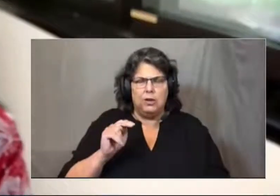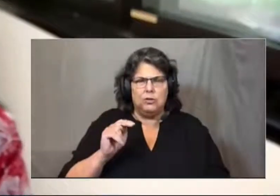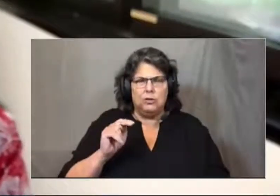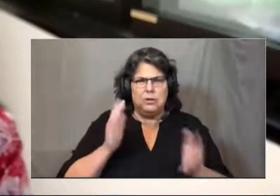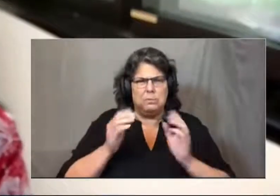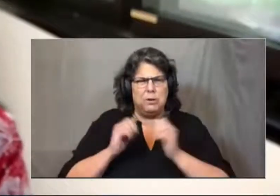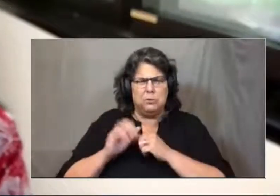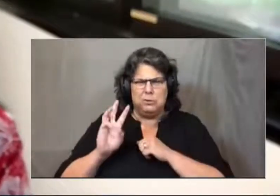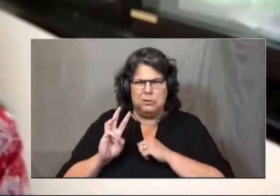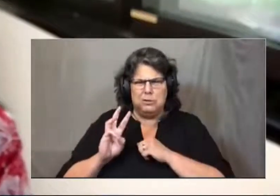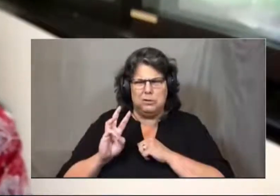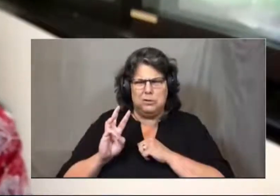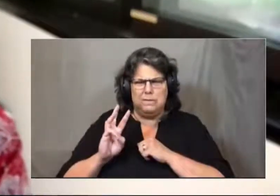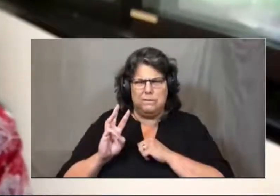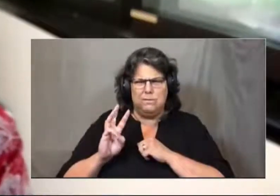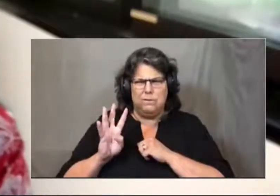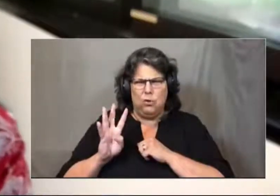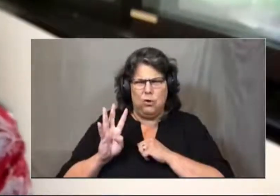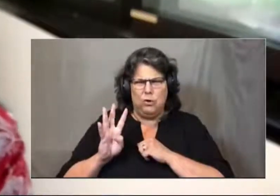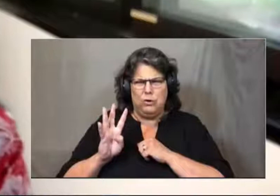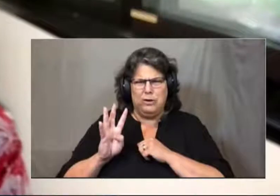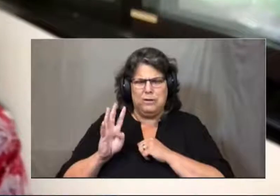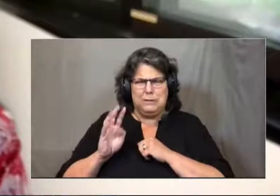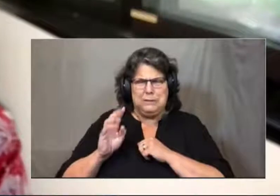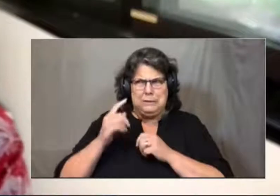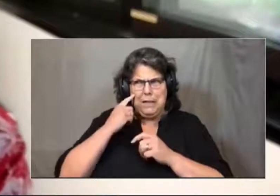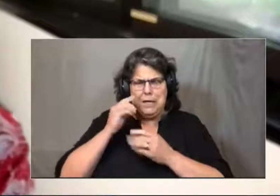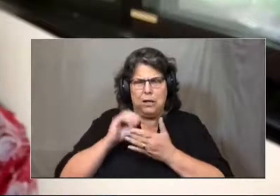64, I think it was. I wrote it down.